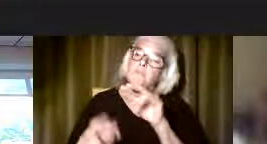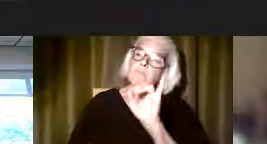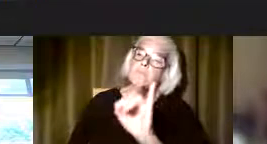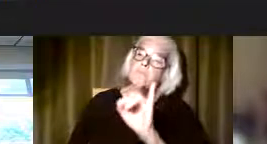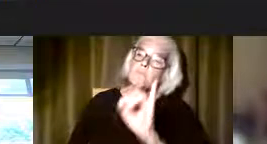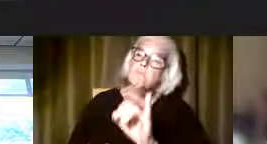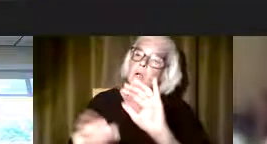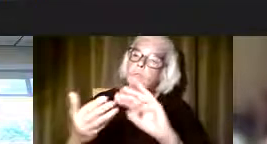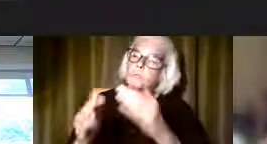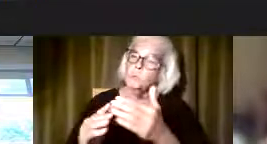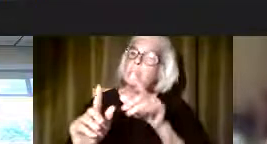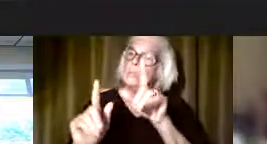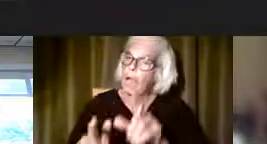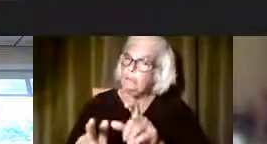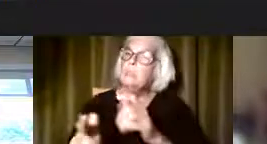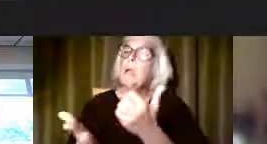standing